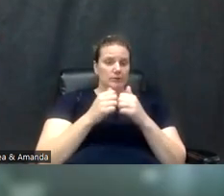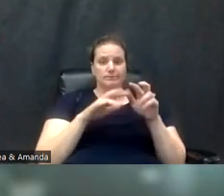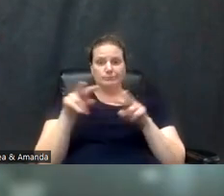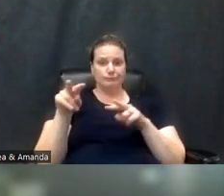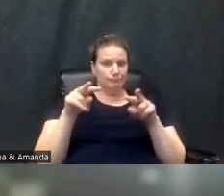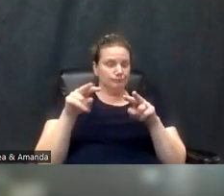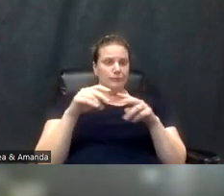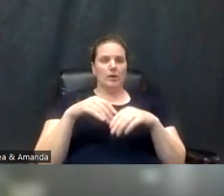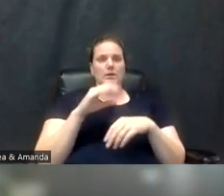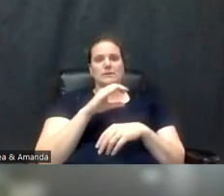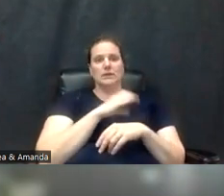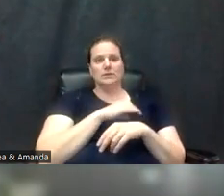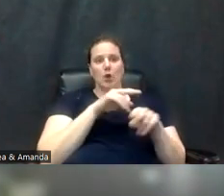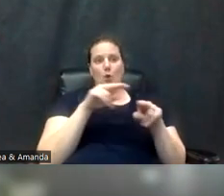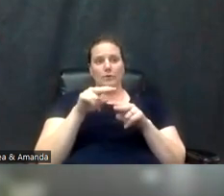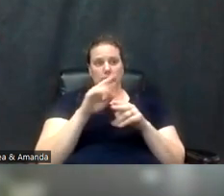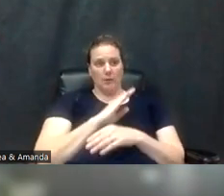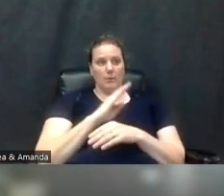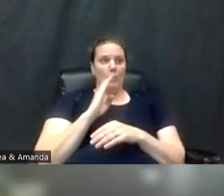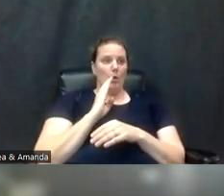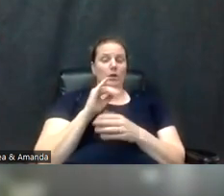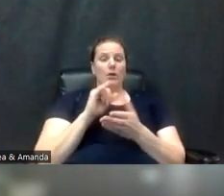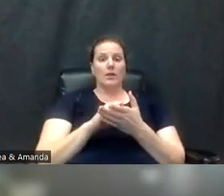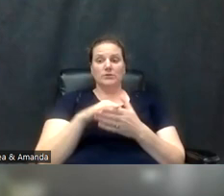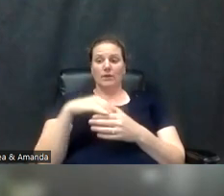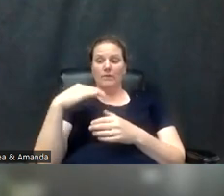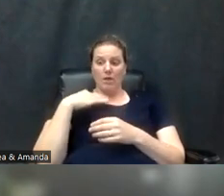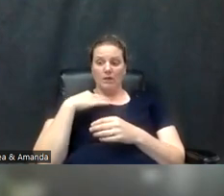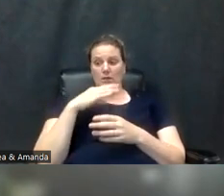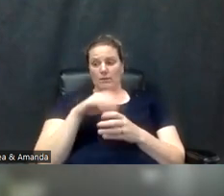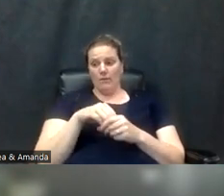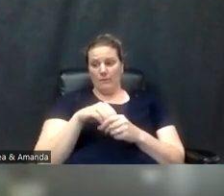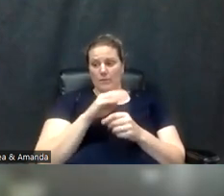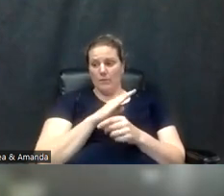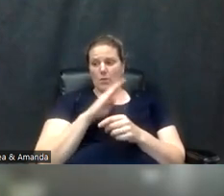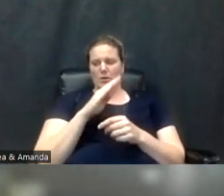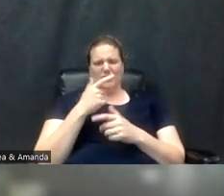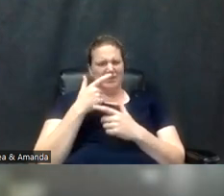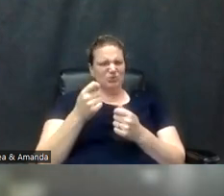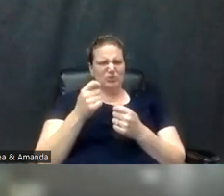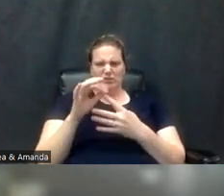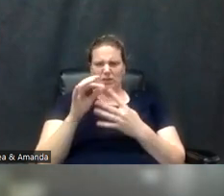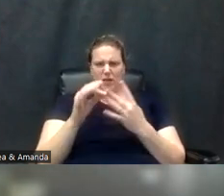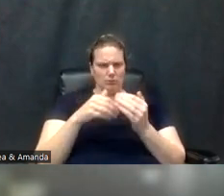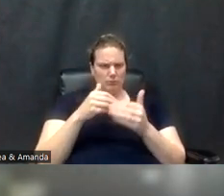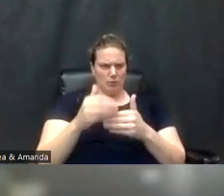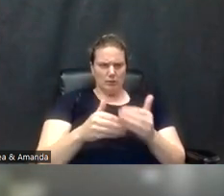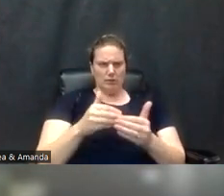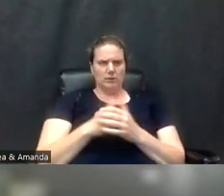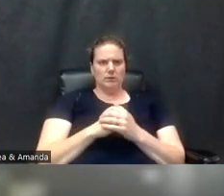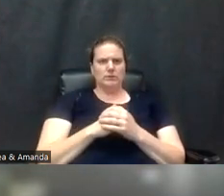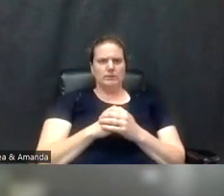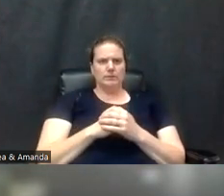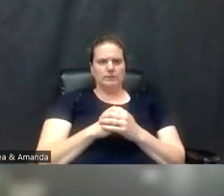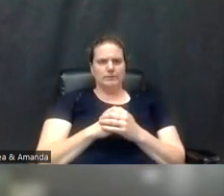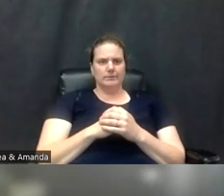the Citizen Oversight Board. That's a volunteer board. They have an interesting selection process that I am